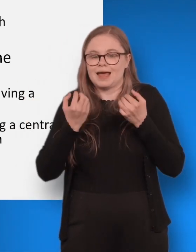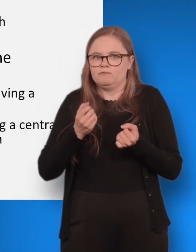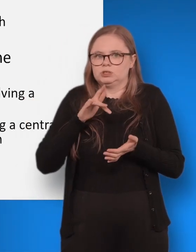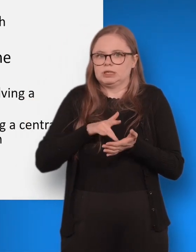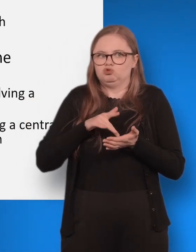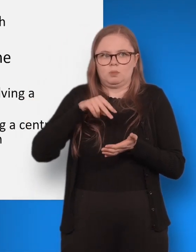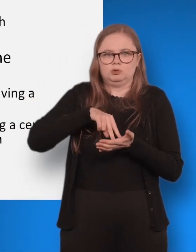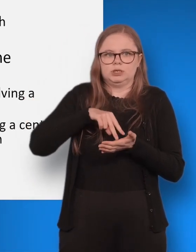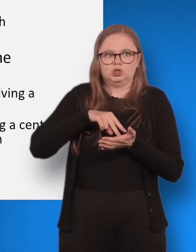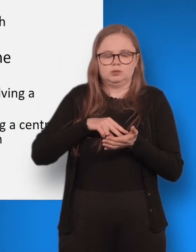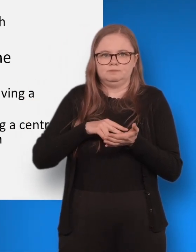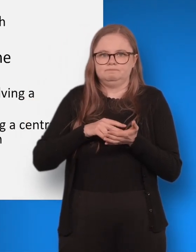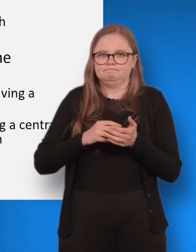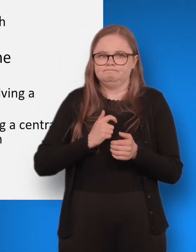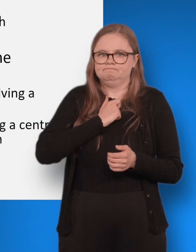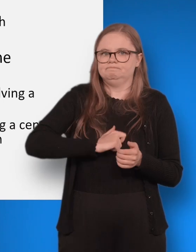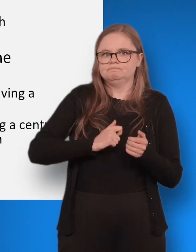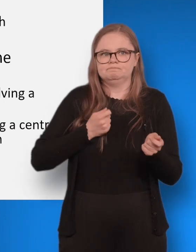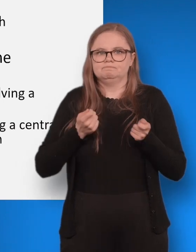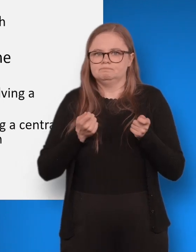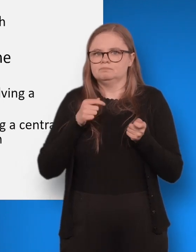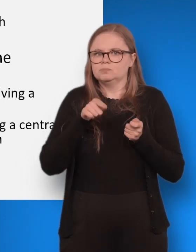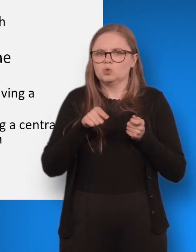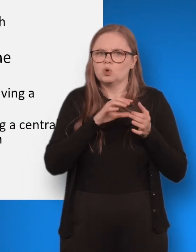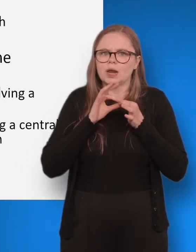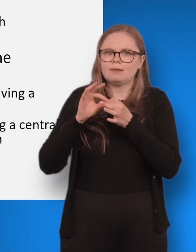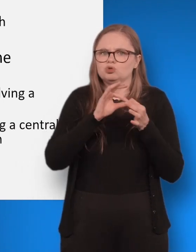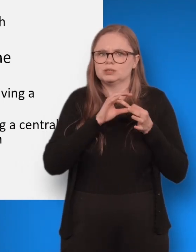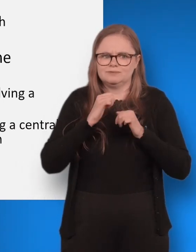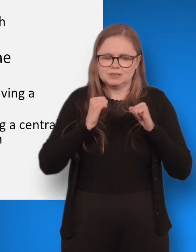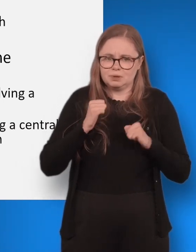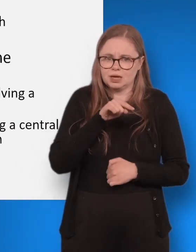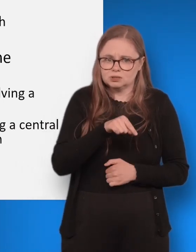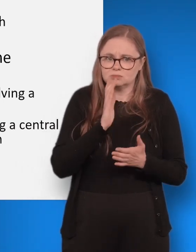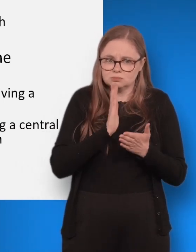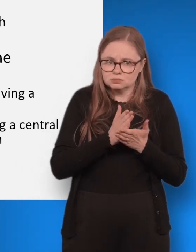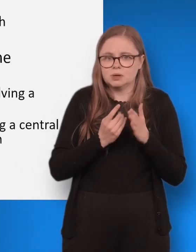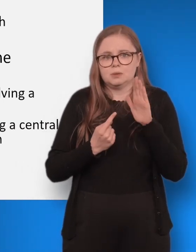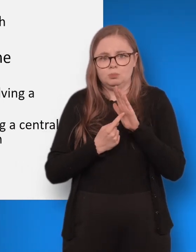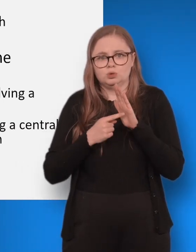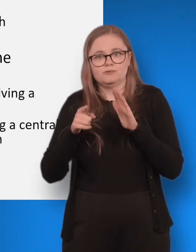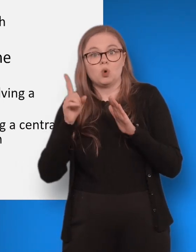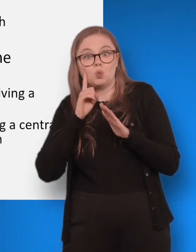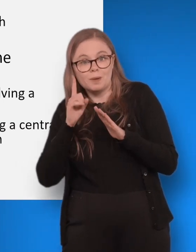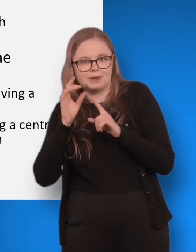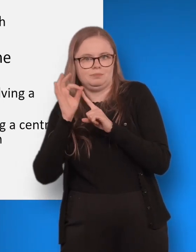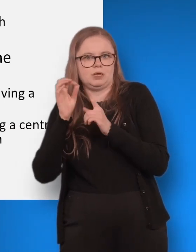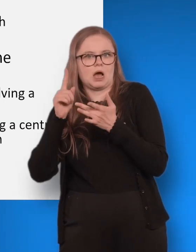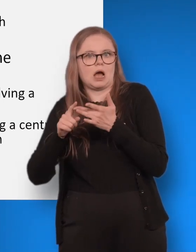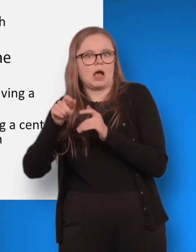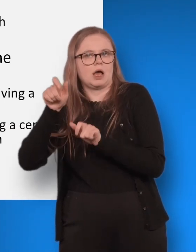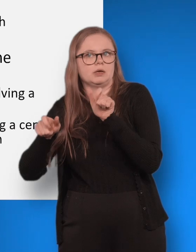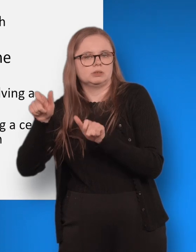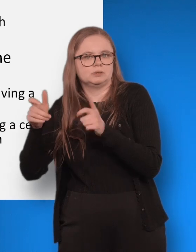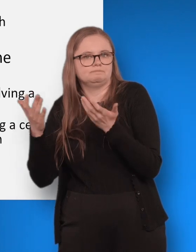position in the collaborative space is more important for women principal investigators, so the PIs of the